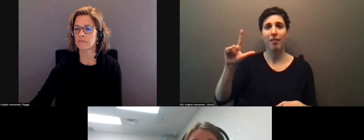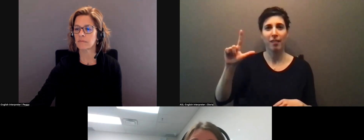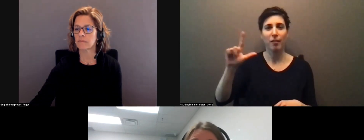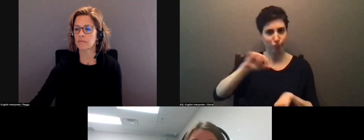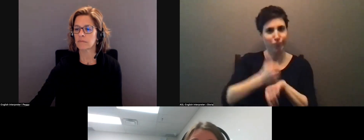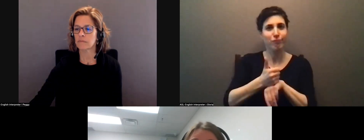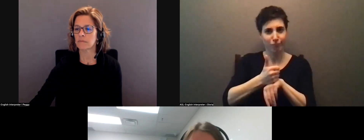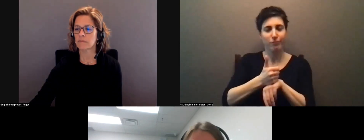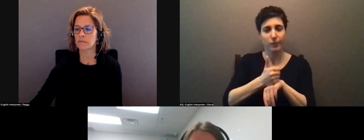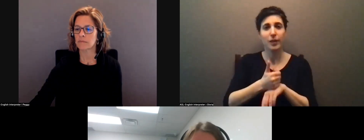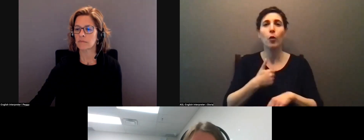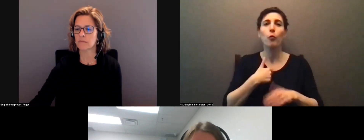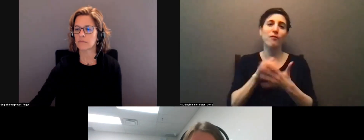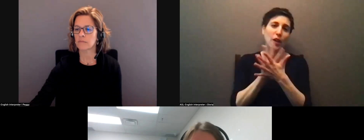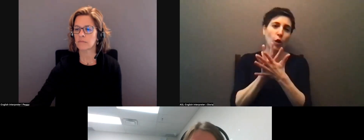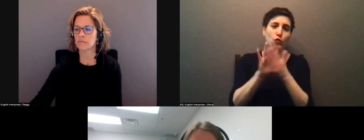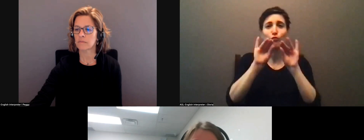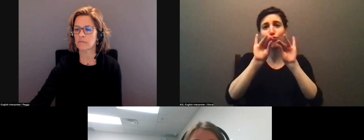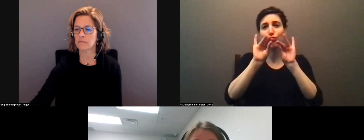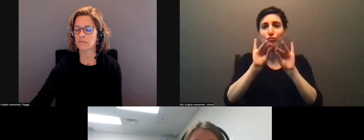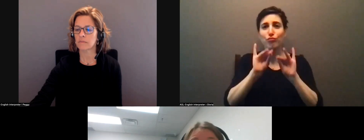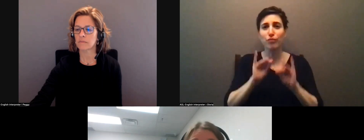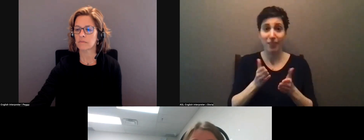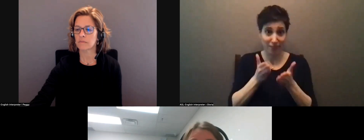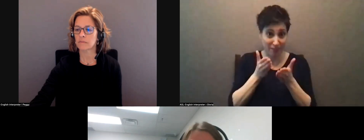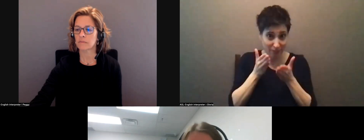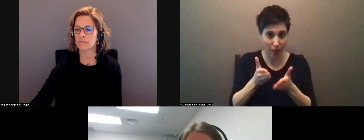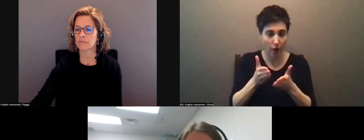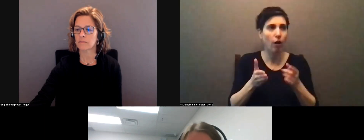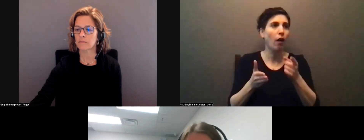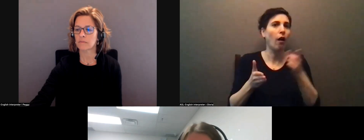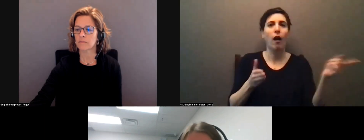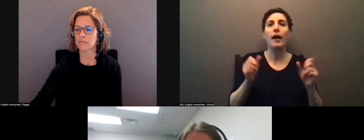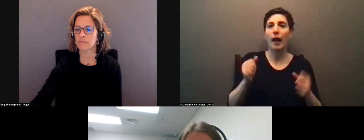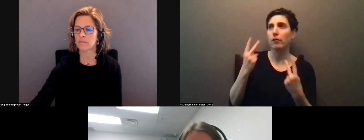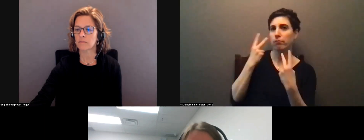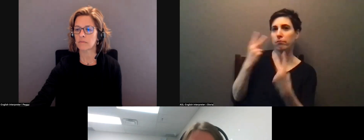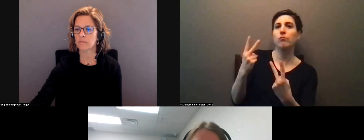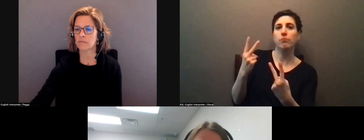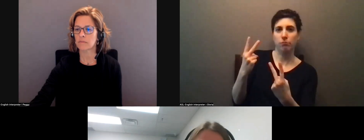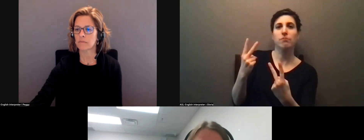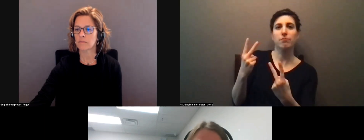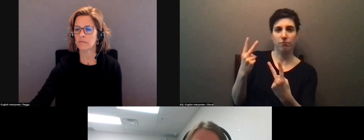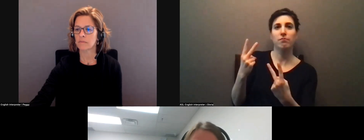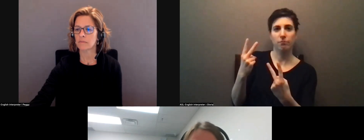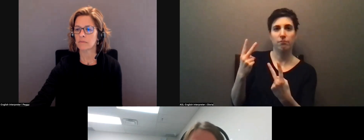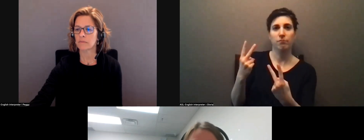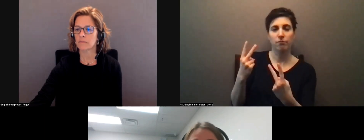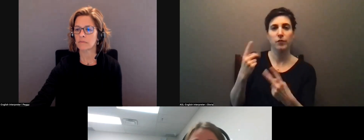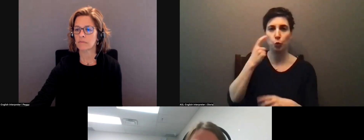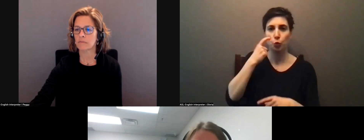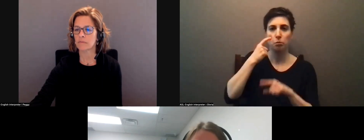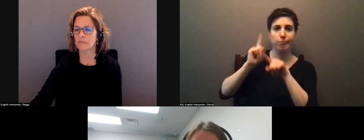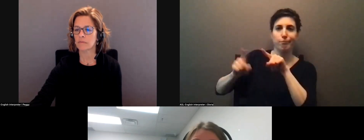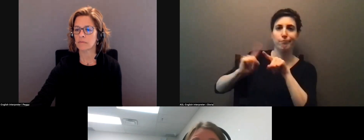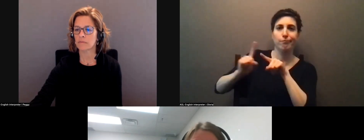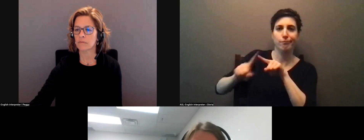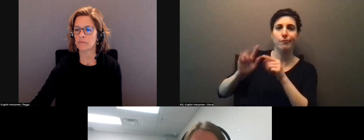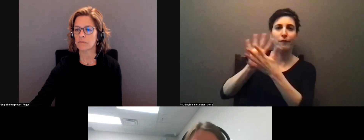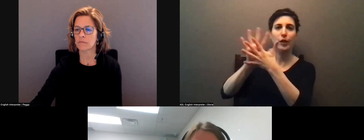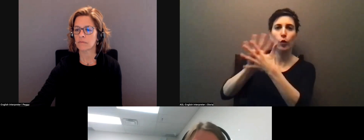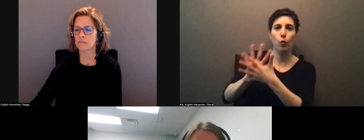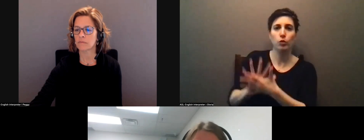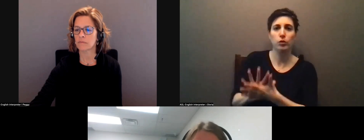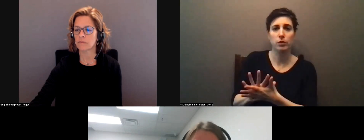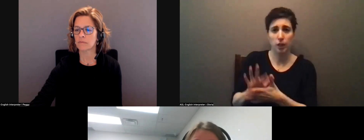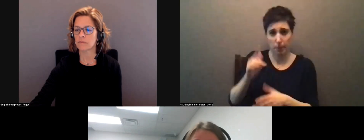our videos to our learners as a visual aid for them, as they have low